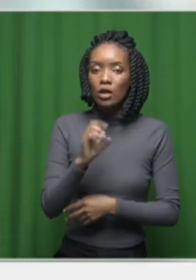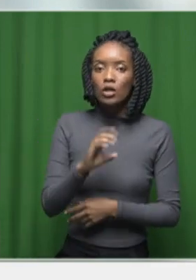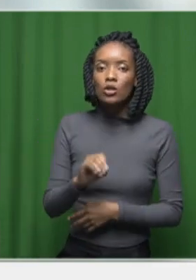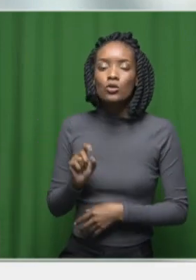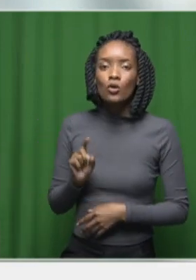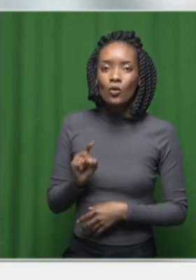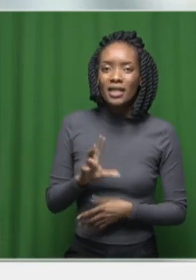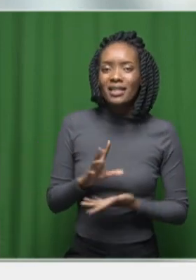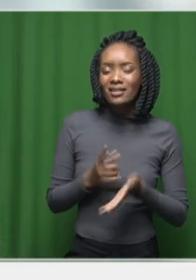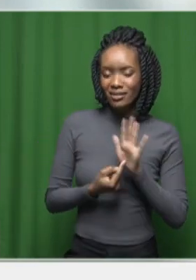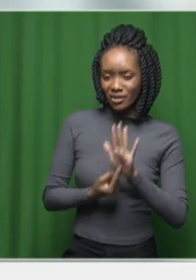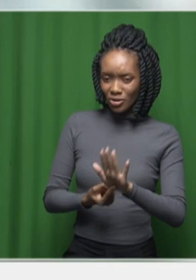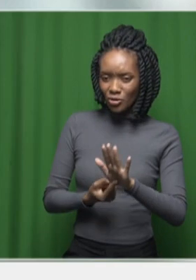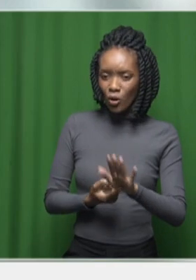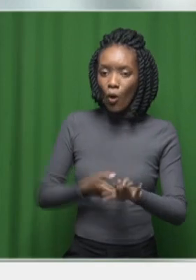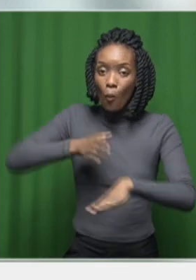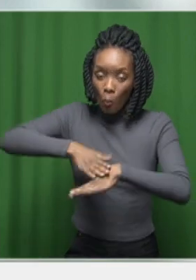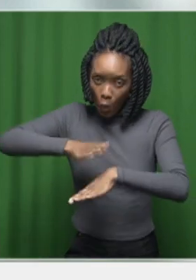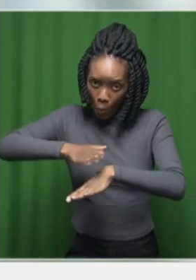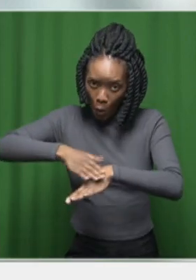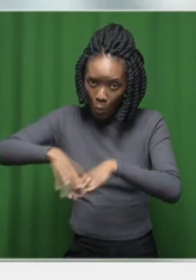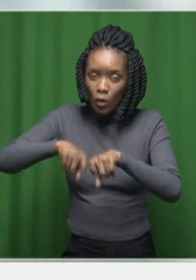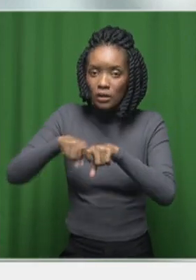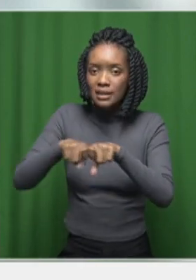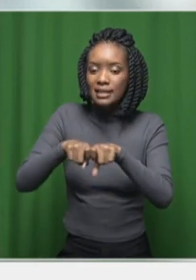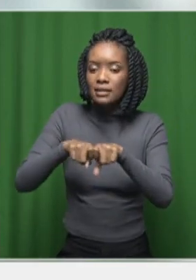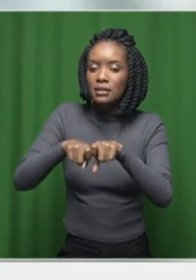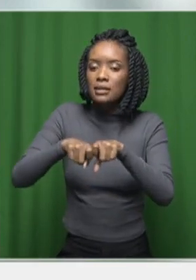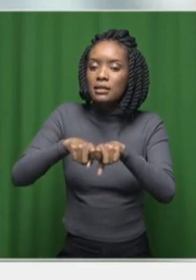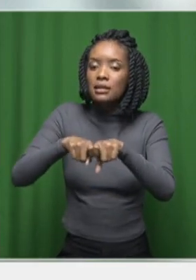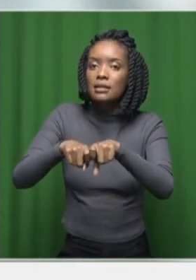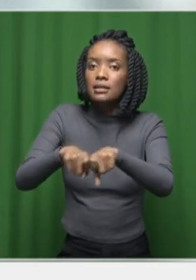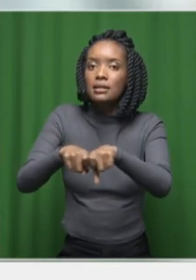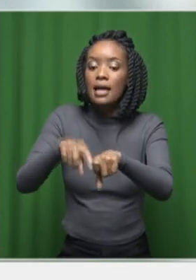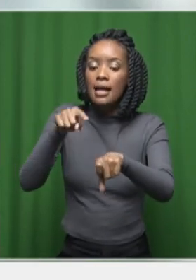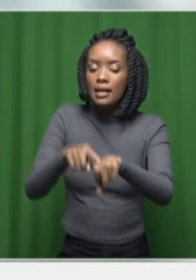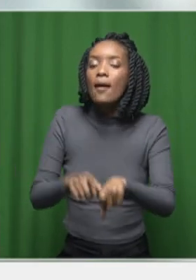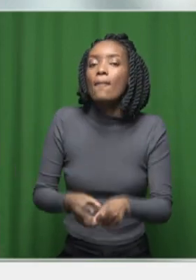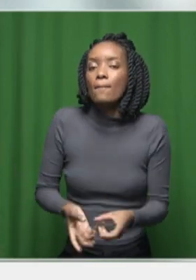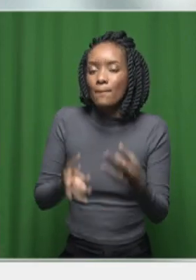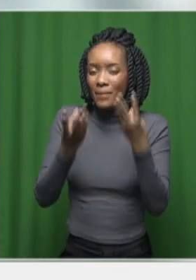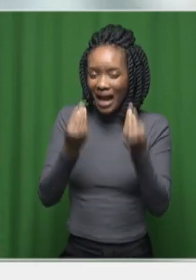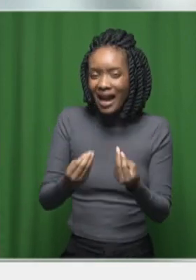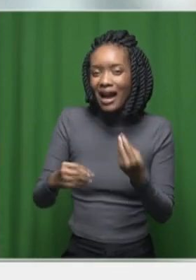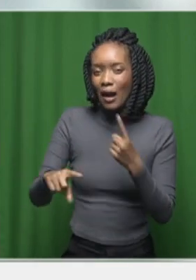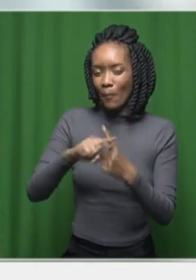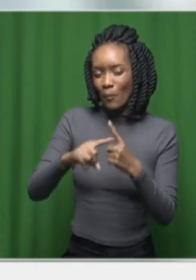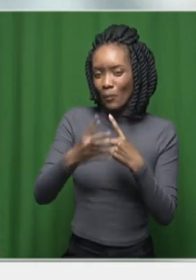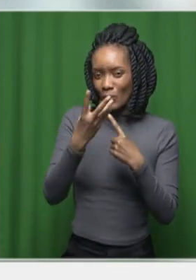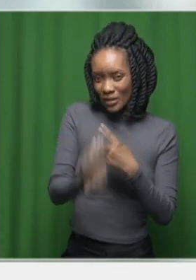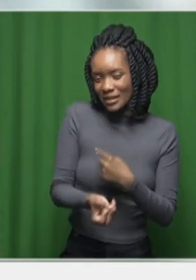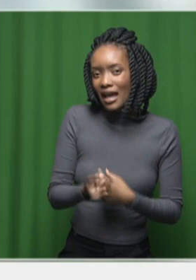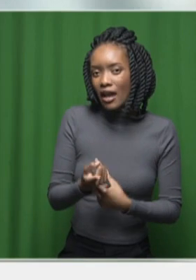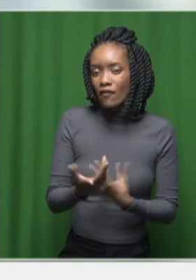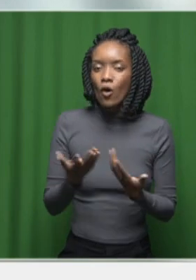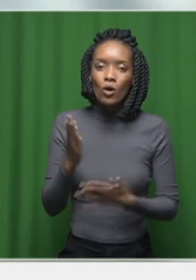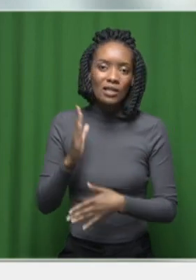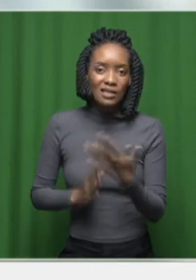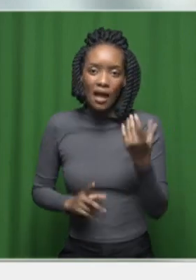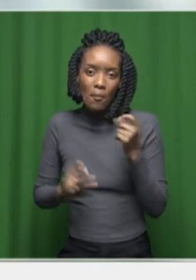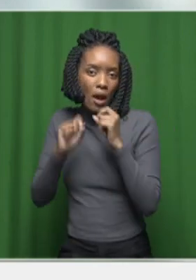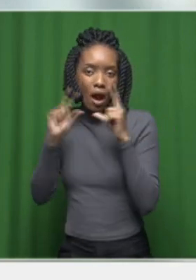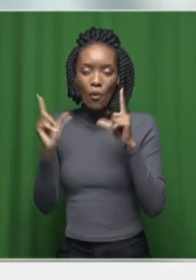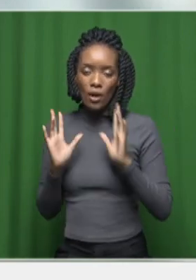that there's a lot of more tests being done, and of those tests, more are positive. Some of that could just be more awareness. So